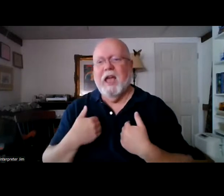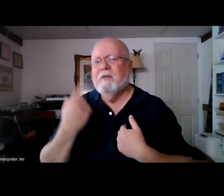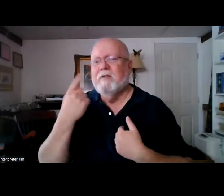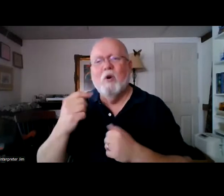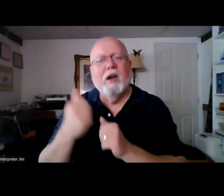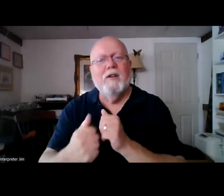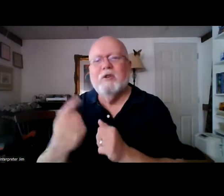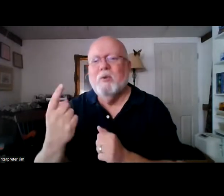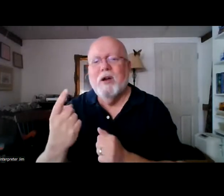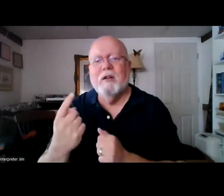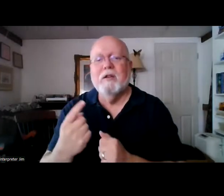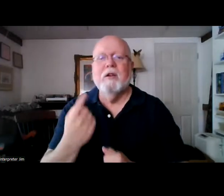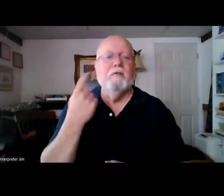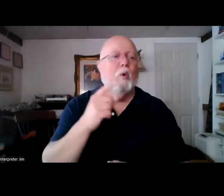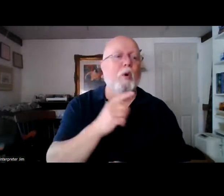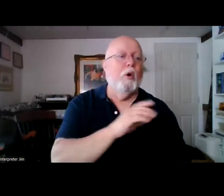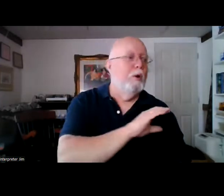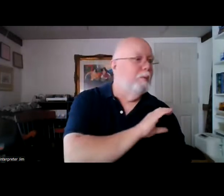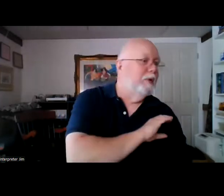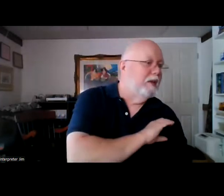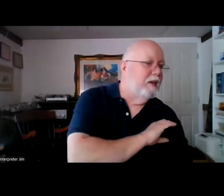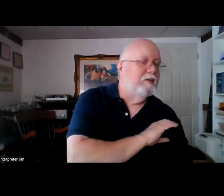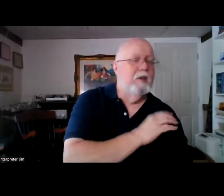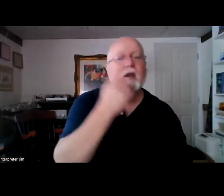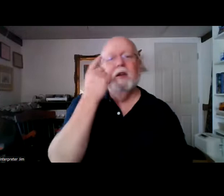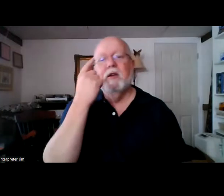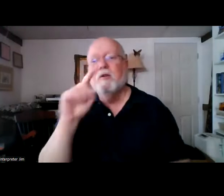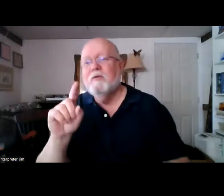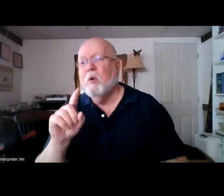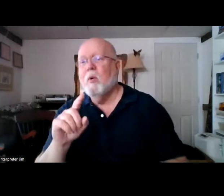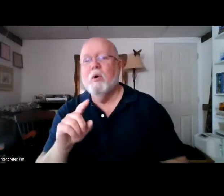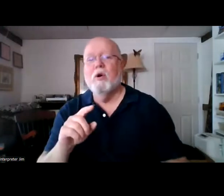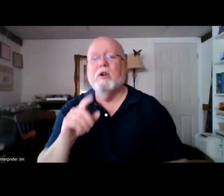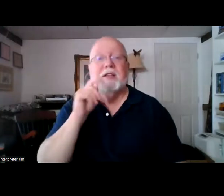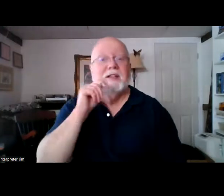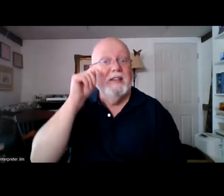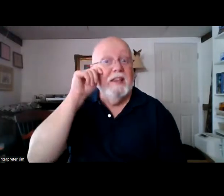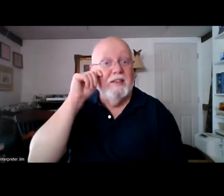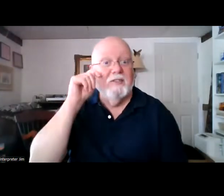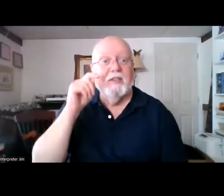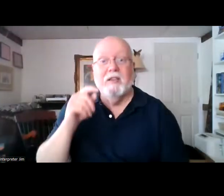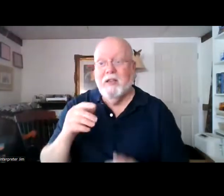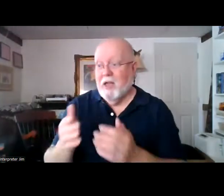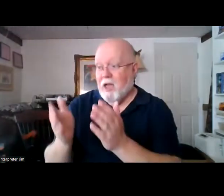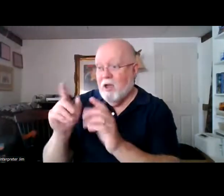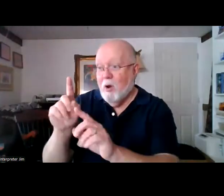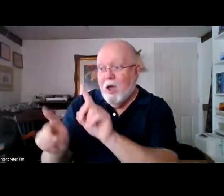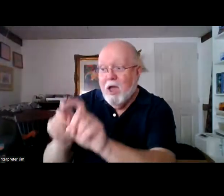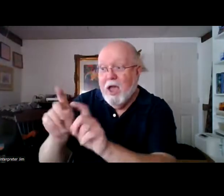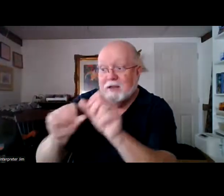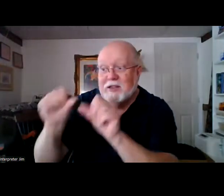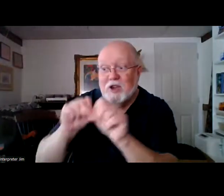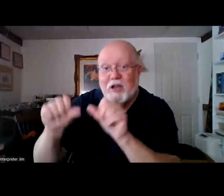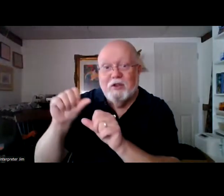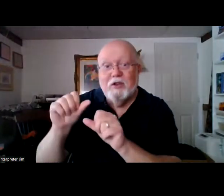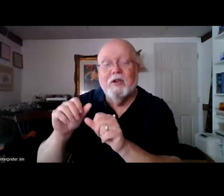CSSRS for police officers to administer, CSSRS for teens to ask each other questions. So